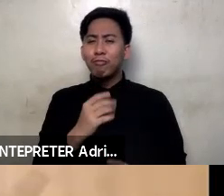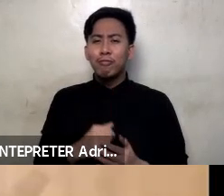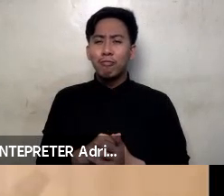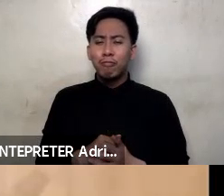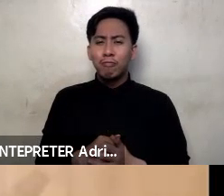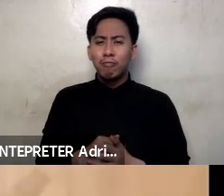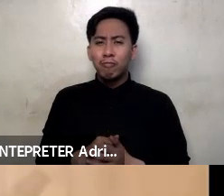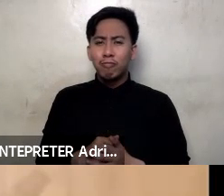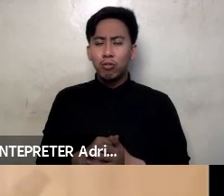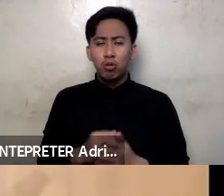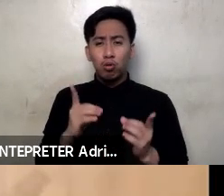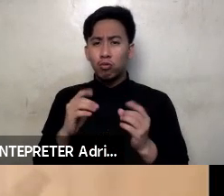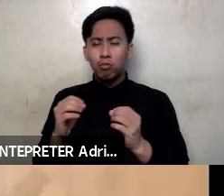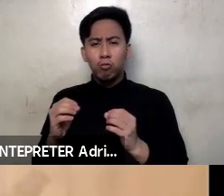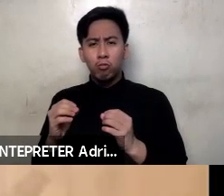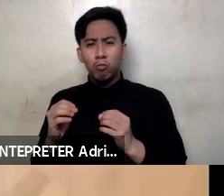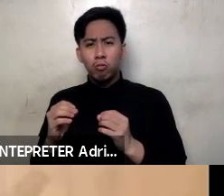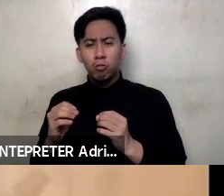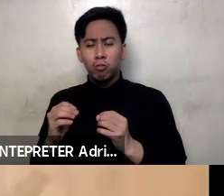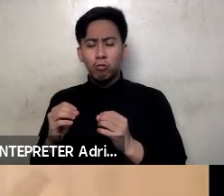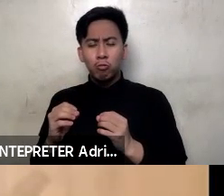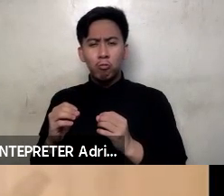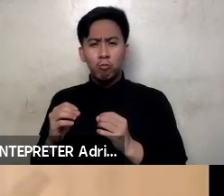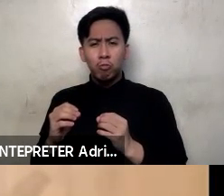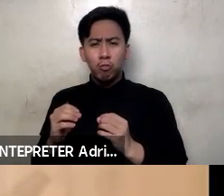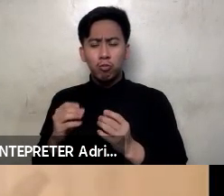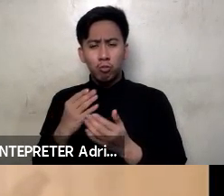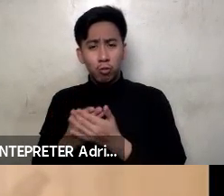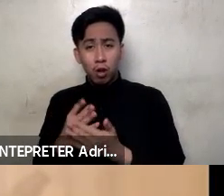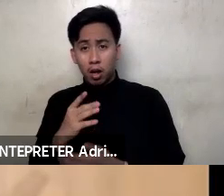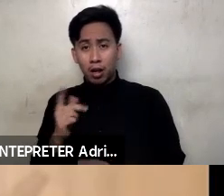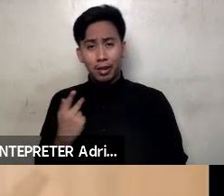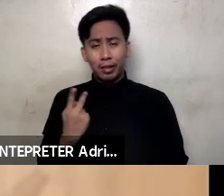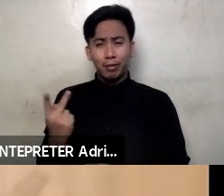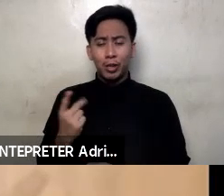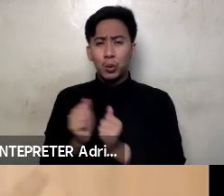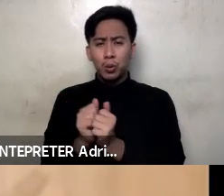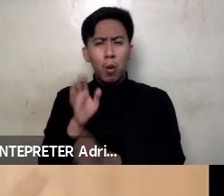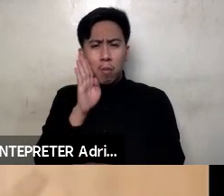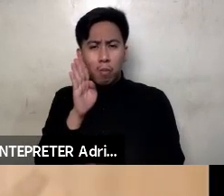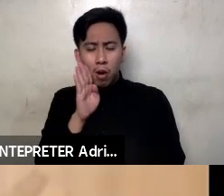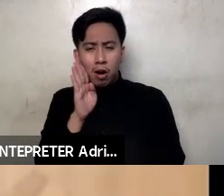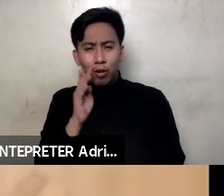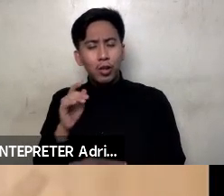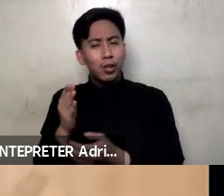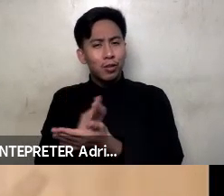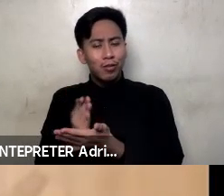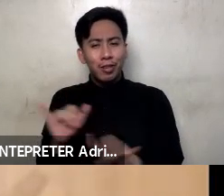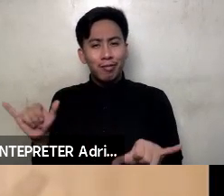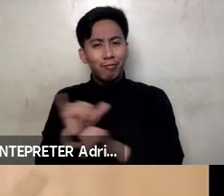but because we share the same vision and this is the right thing to do. At the start